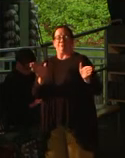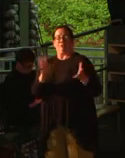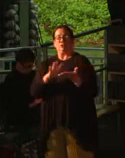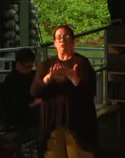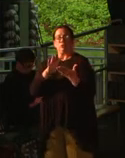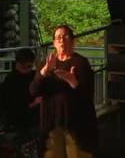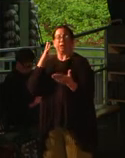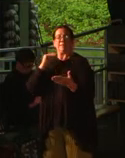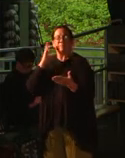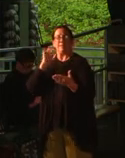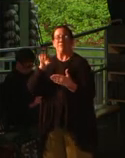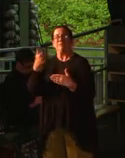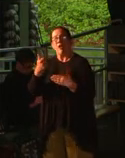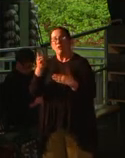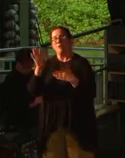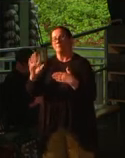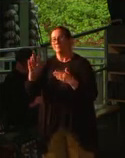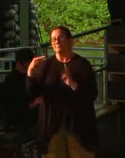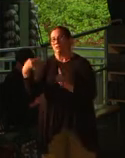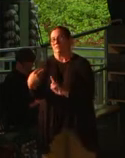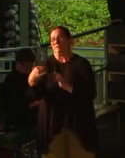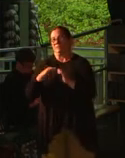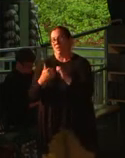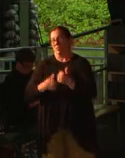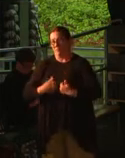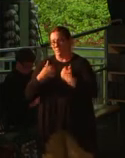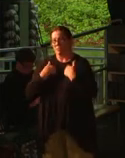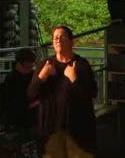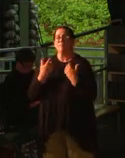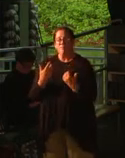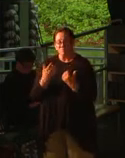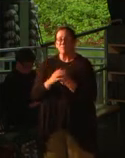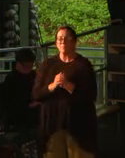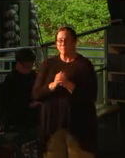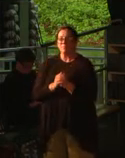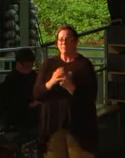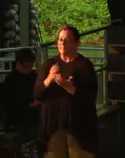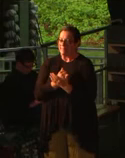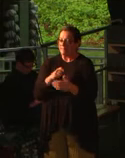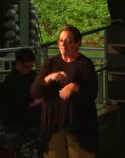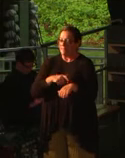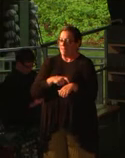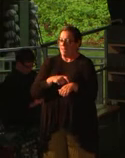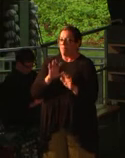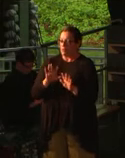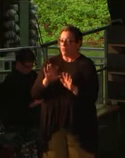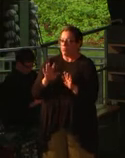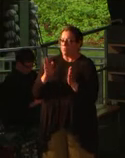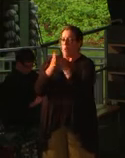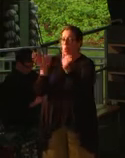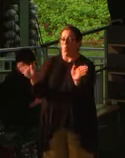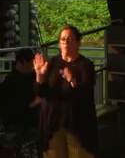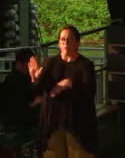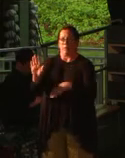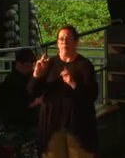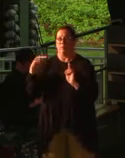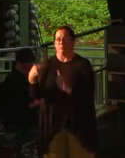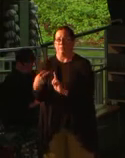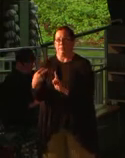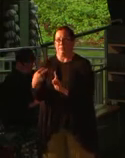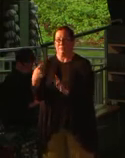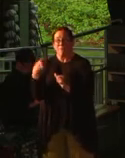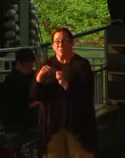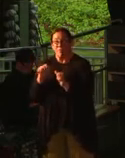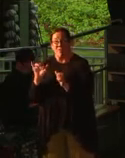live. Take time to learn to others' perspectives. Be open to them. Remember, they are